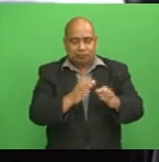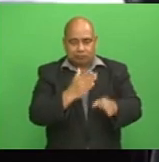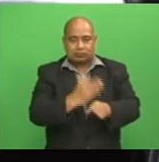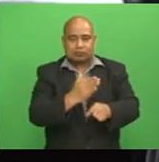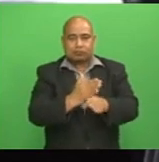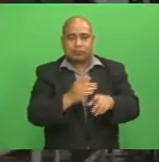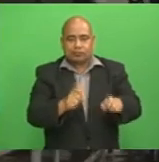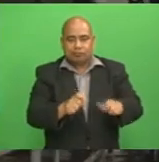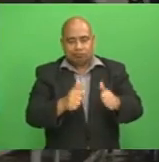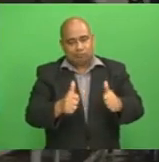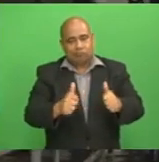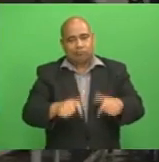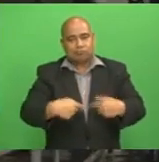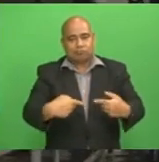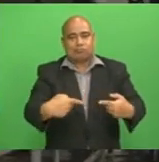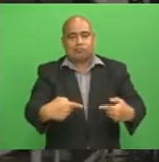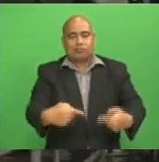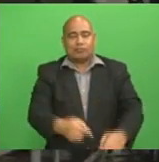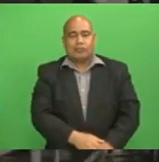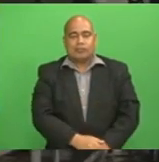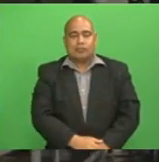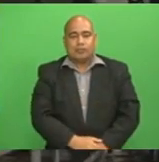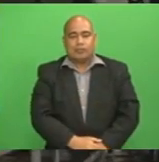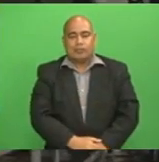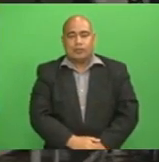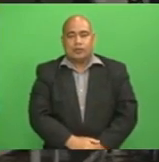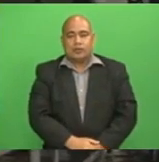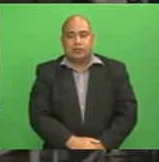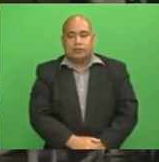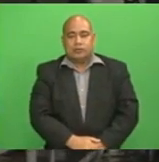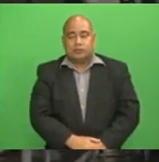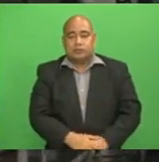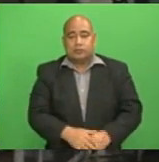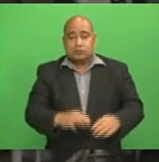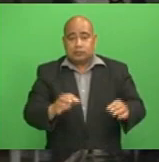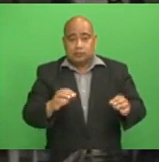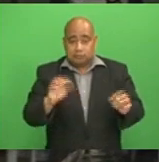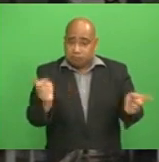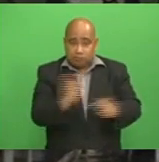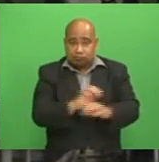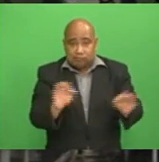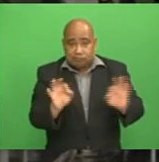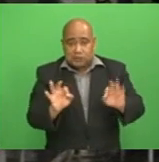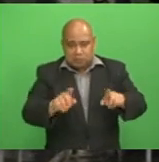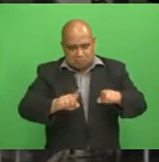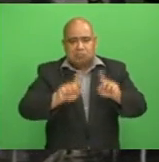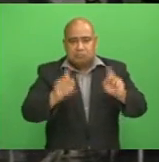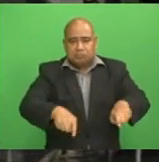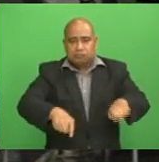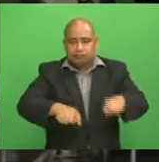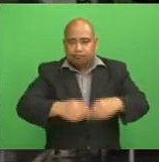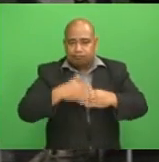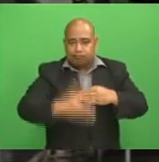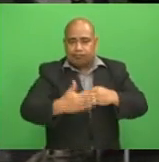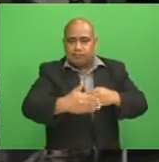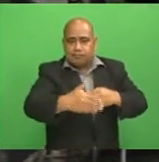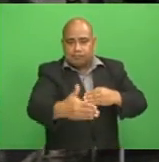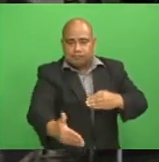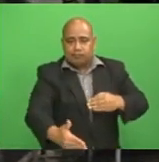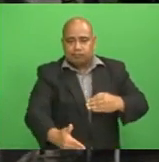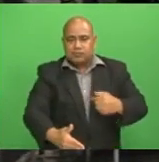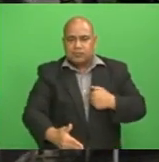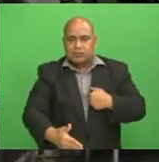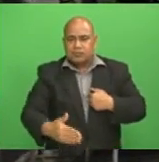any changes. They all stayed the same. So they were not affected because the